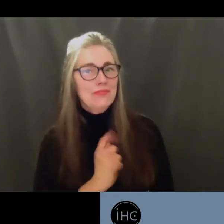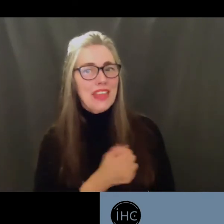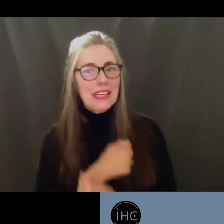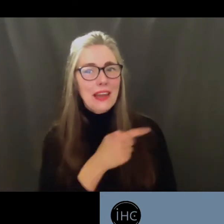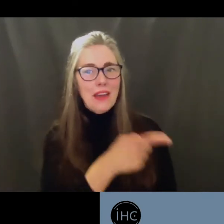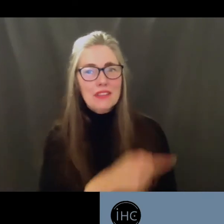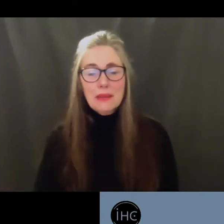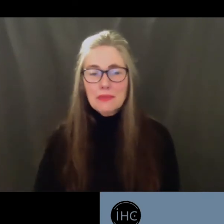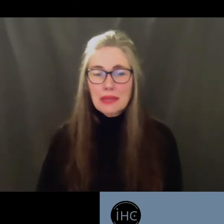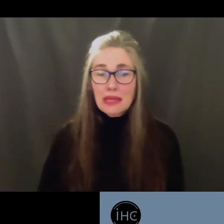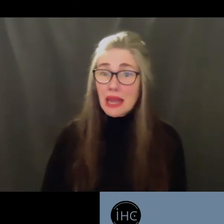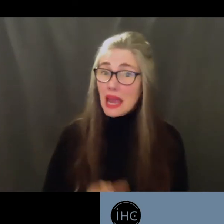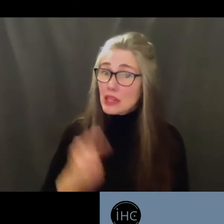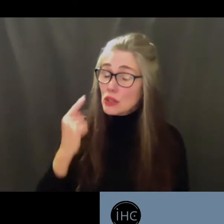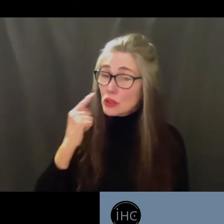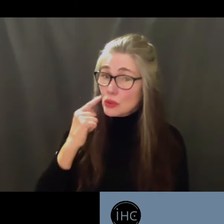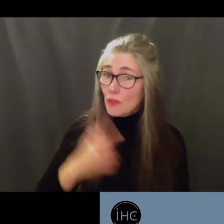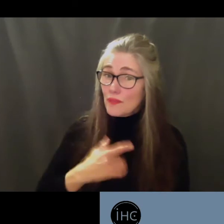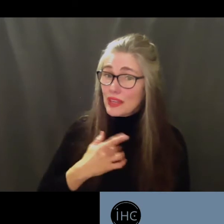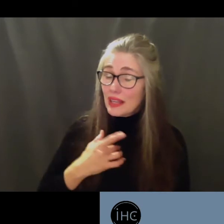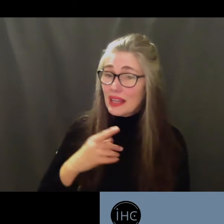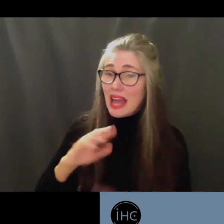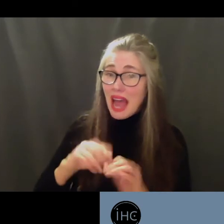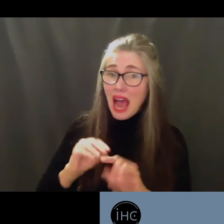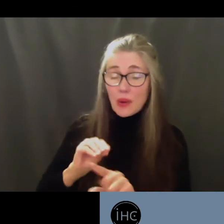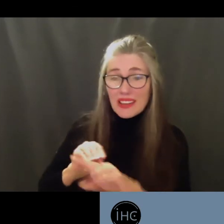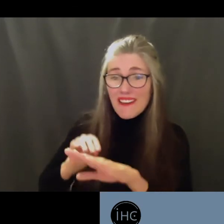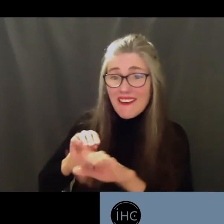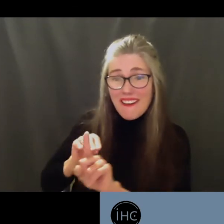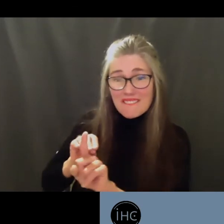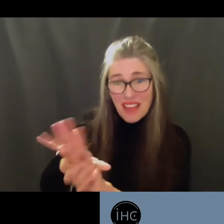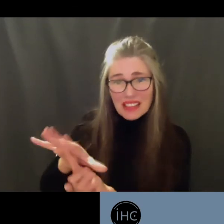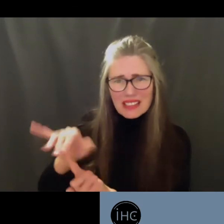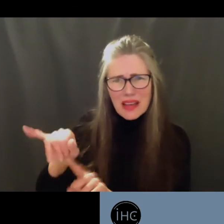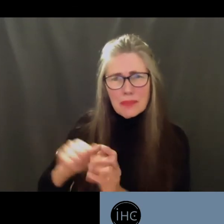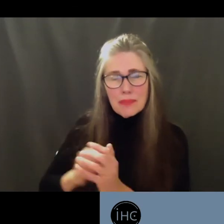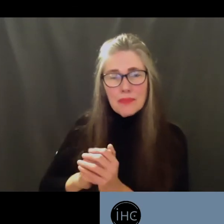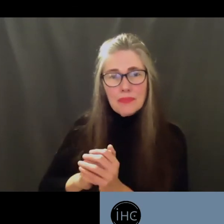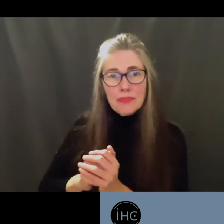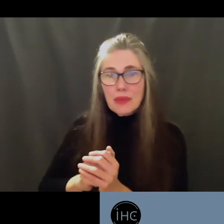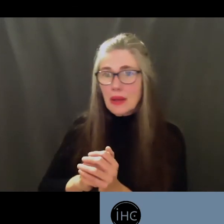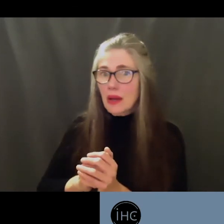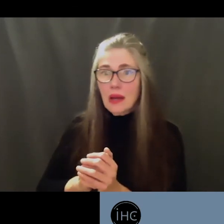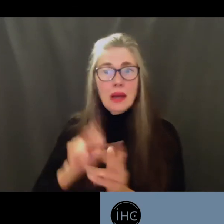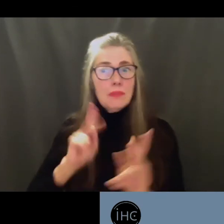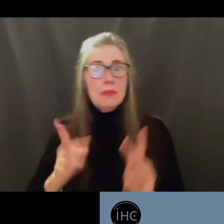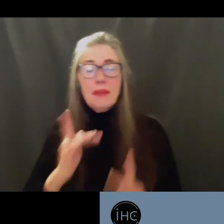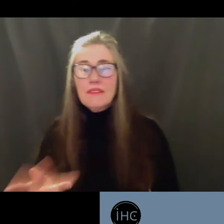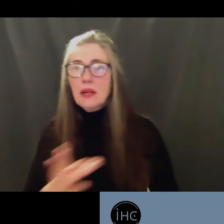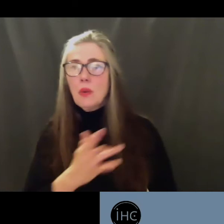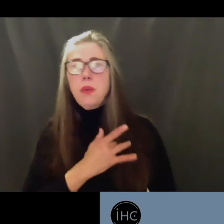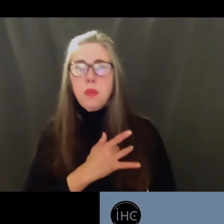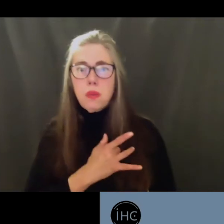upon them, you feel, would be, how would you describe that? It's very profound.